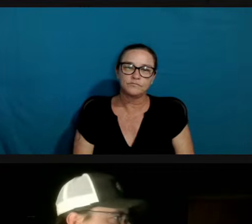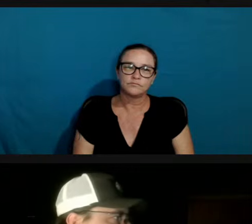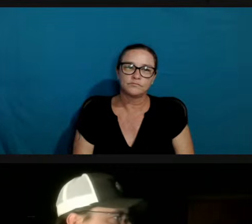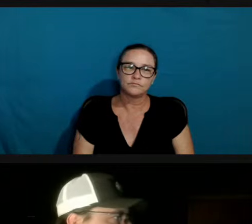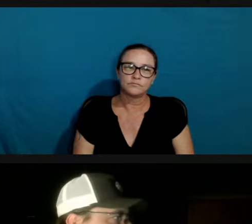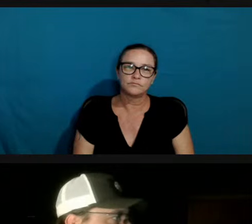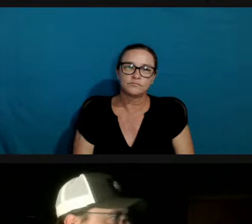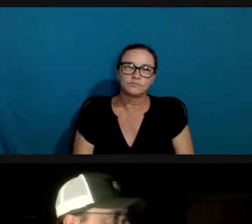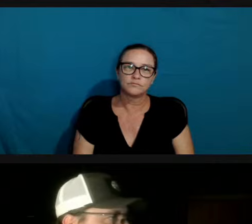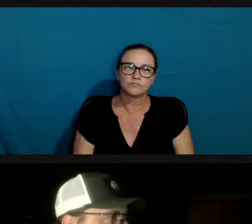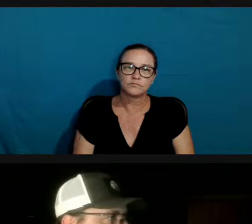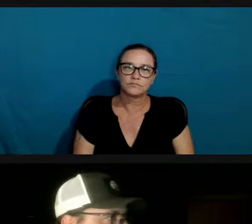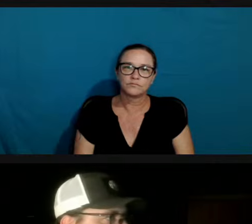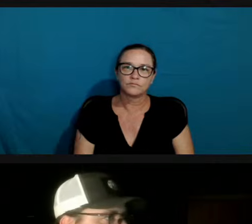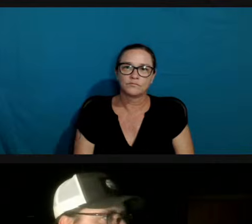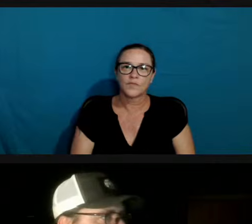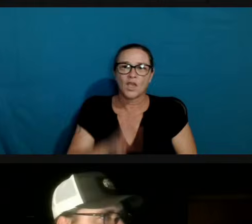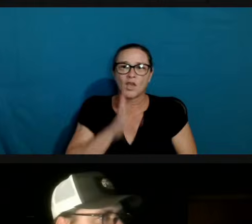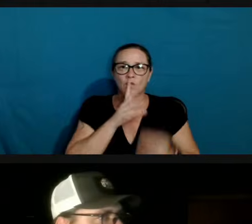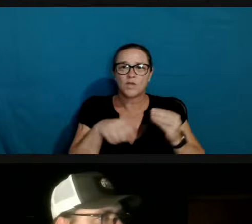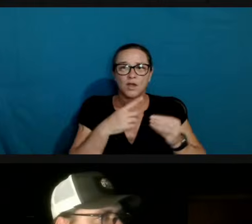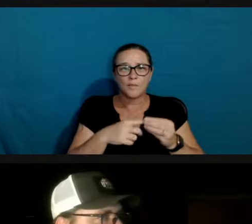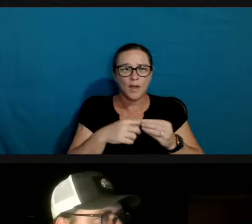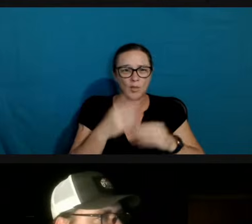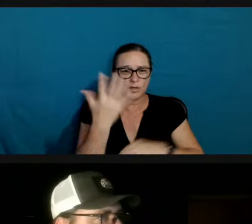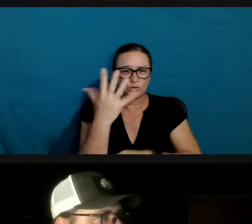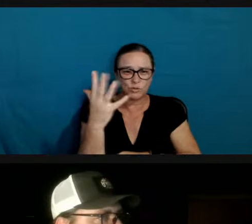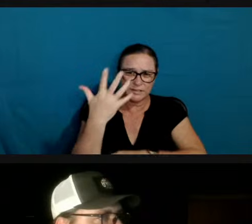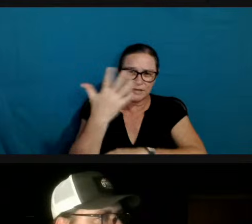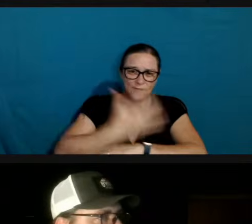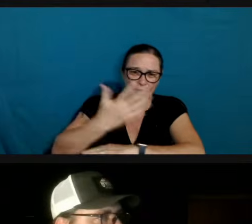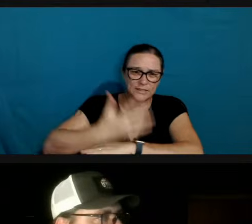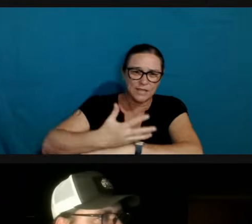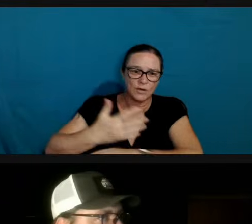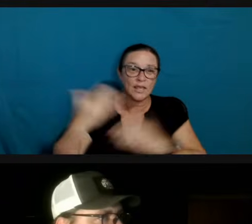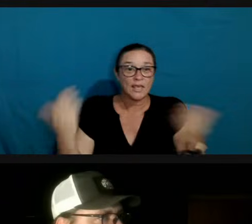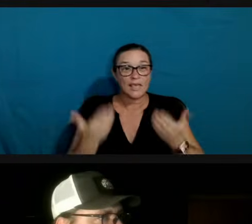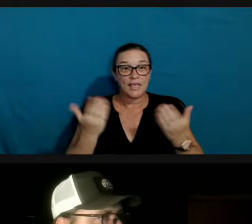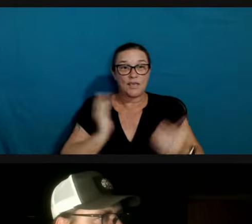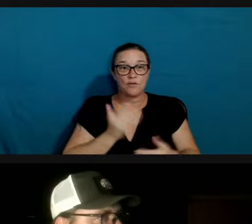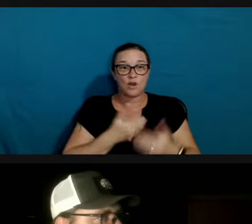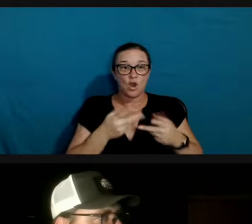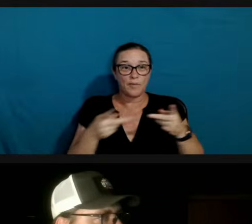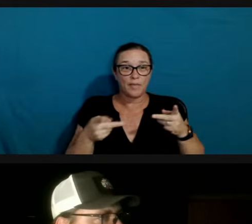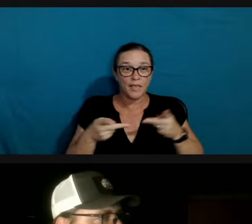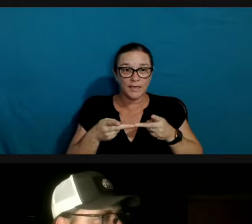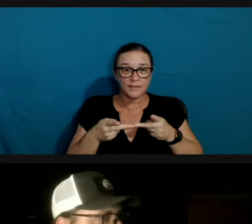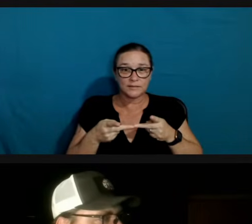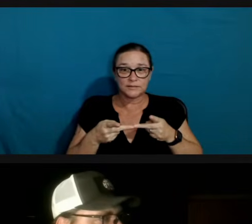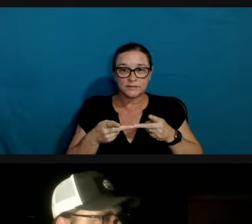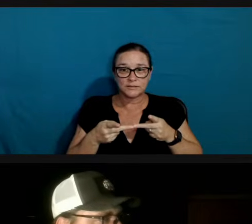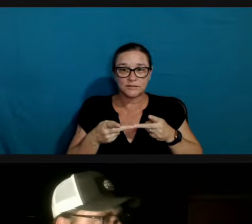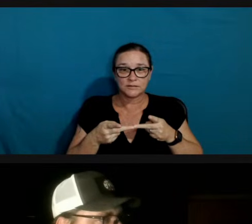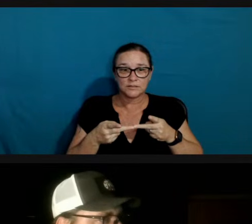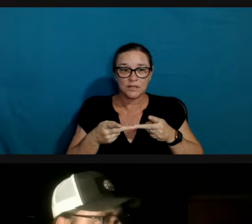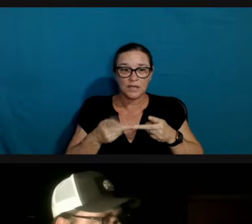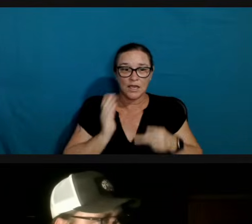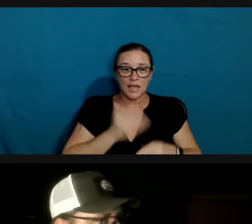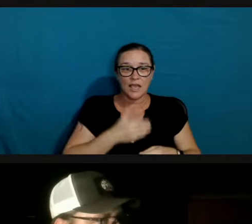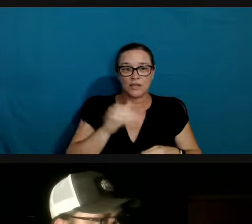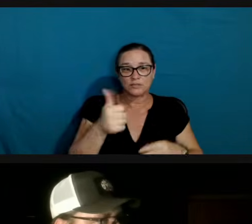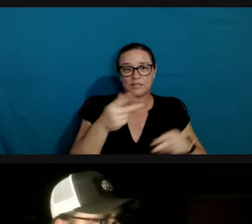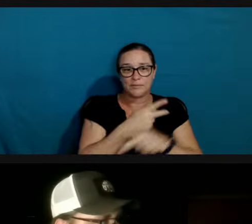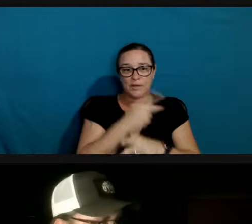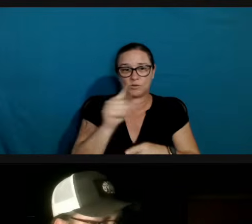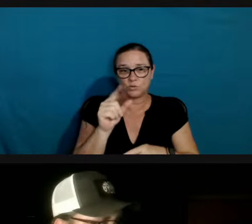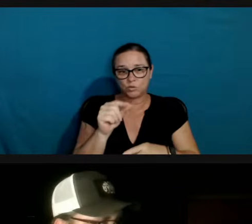We talk about the trees and everything that have been going down, and here at our place, we lost our 10 by 20 carport,